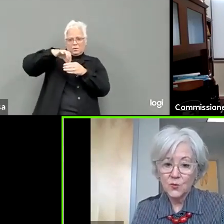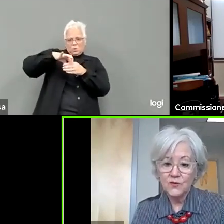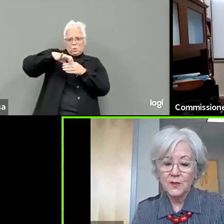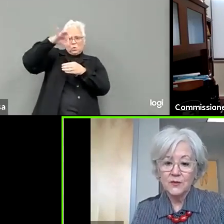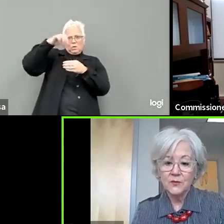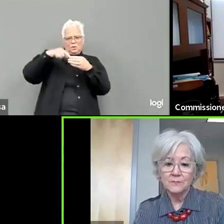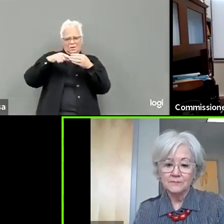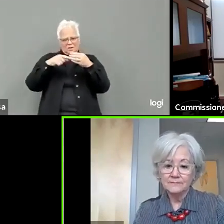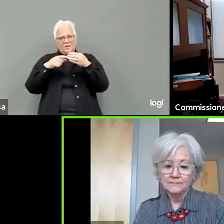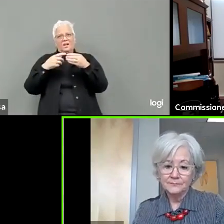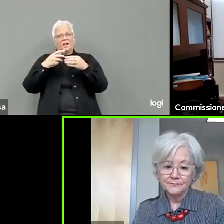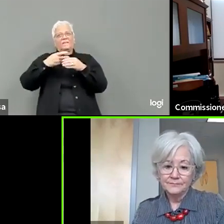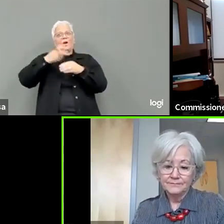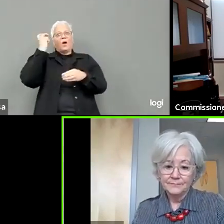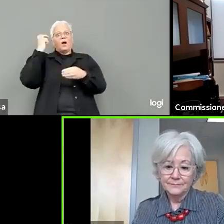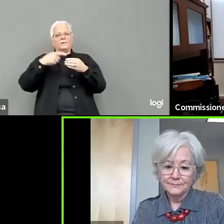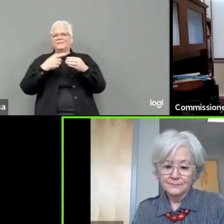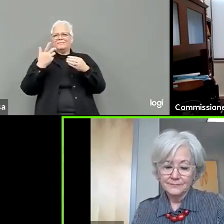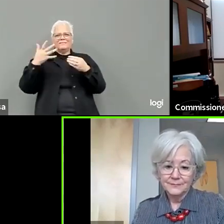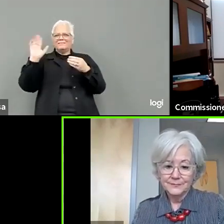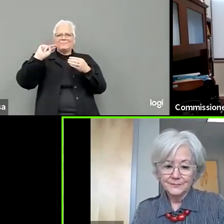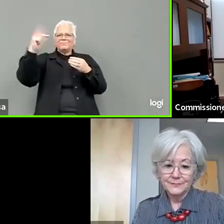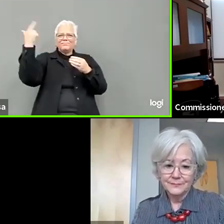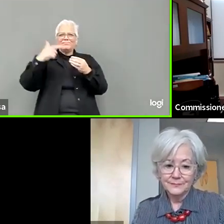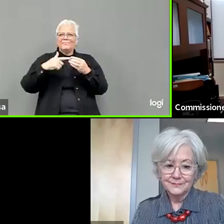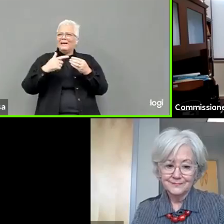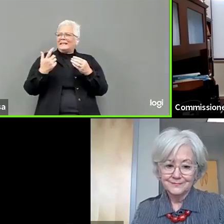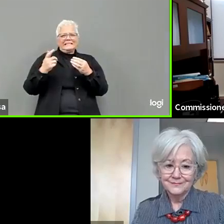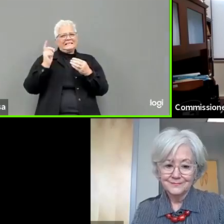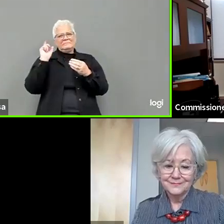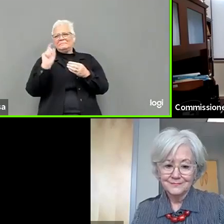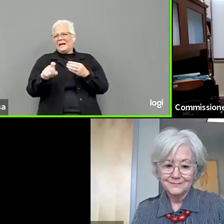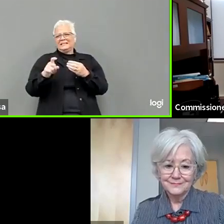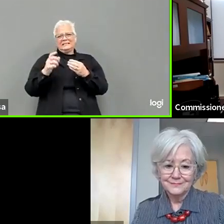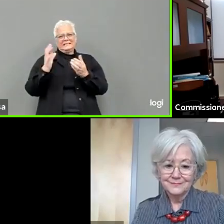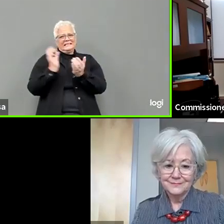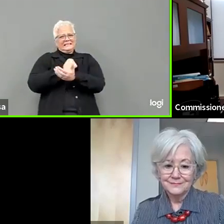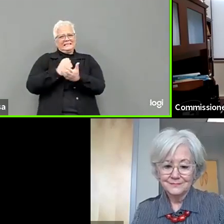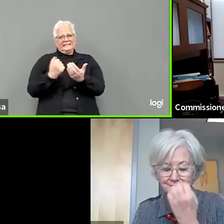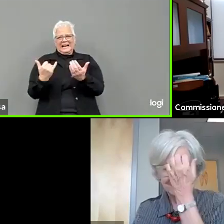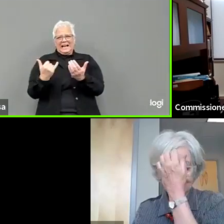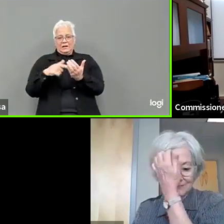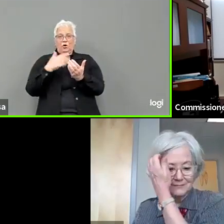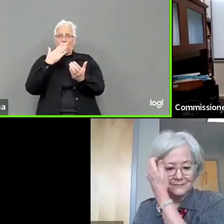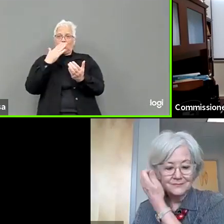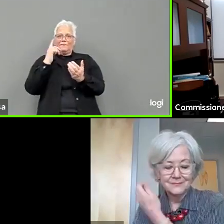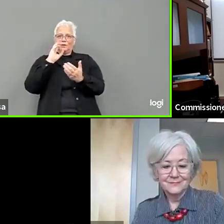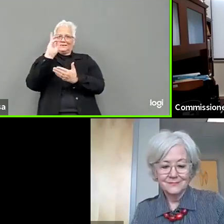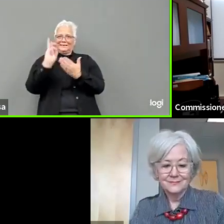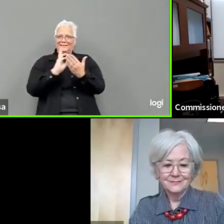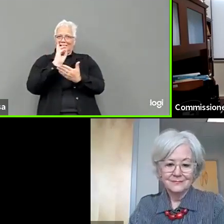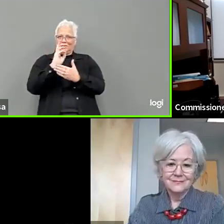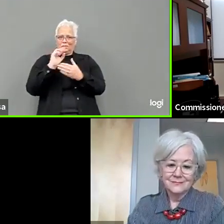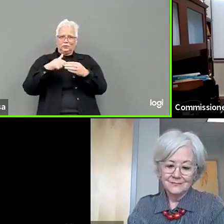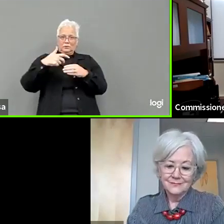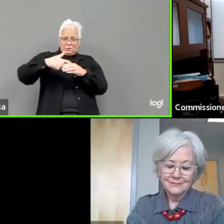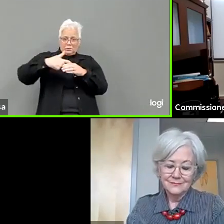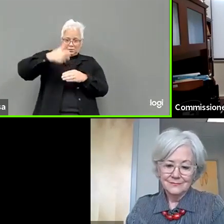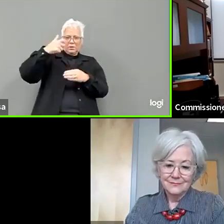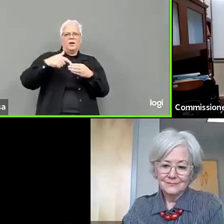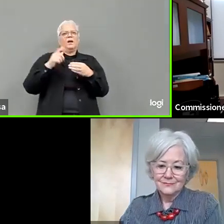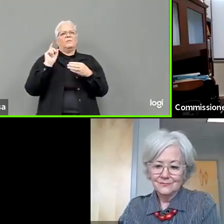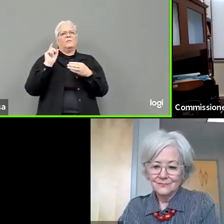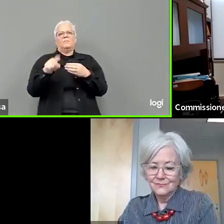and that's what we've been doing. Thank you, Susan. K2L for Dr. Dart. What are your thoughts